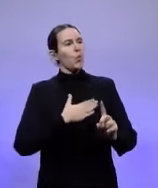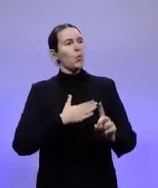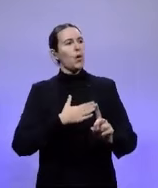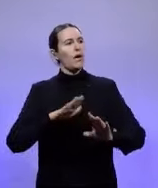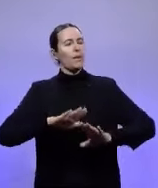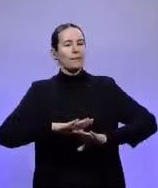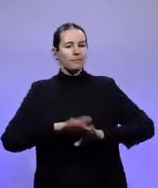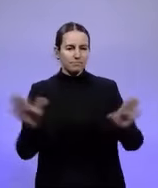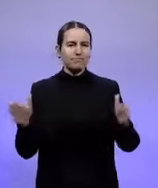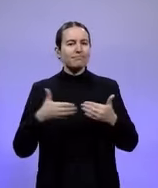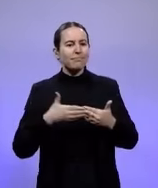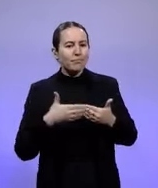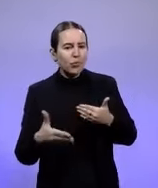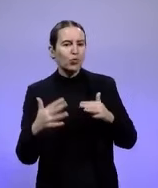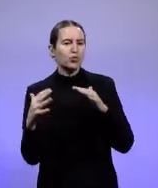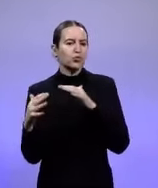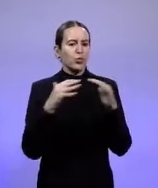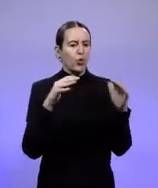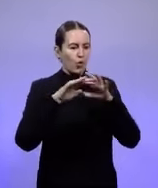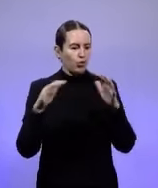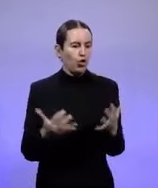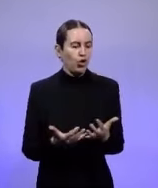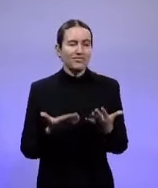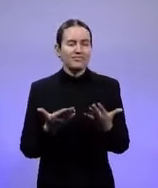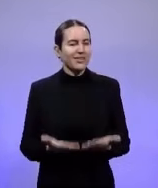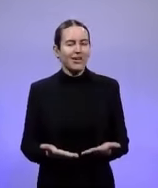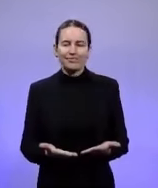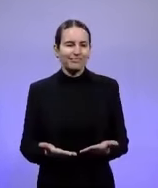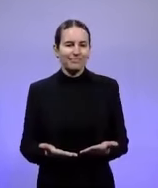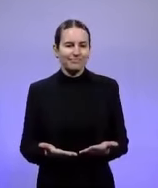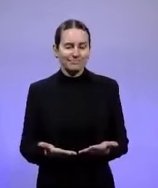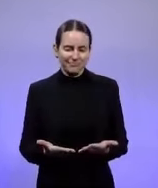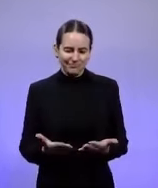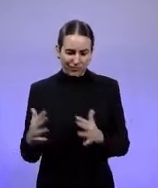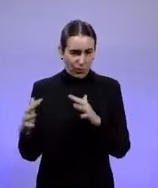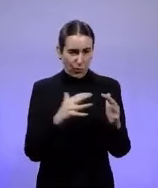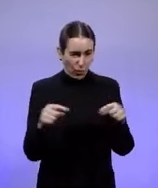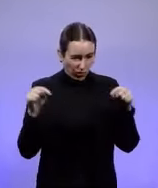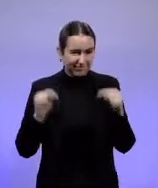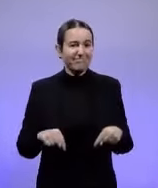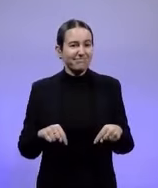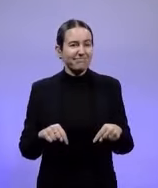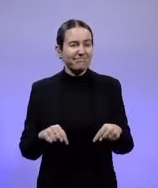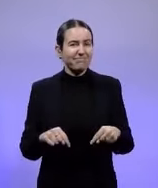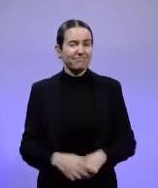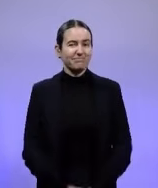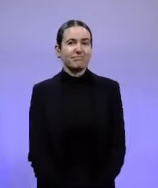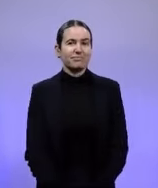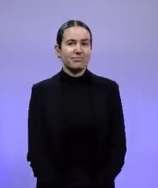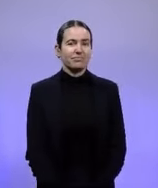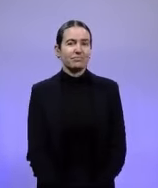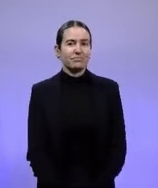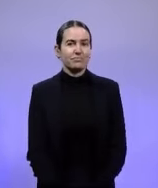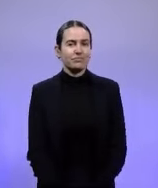But today, we must say clearly that we are faced with a simple choice. Either